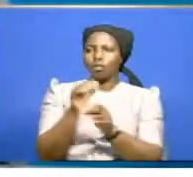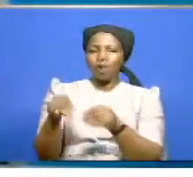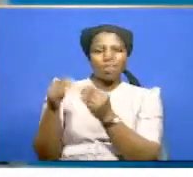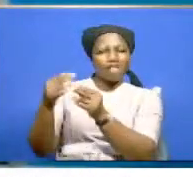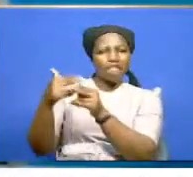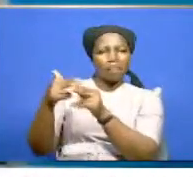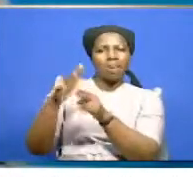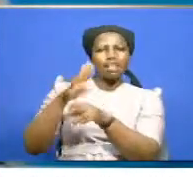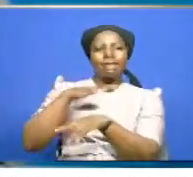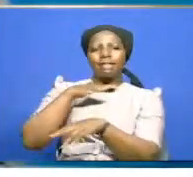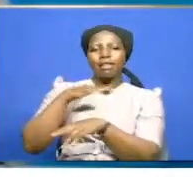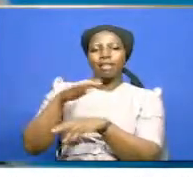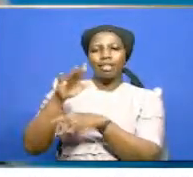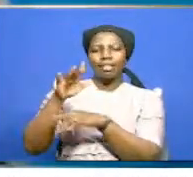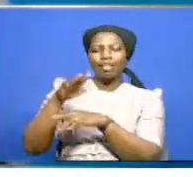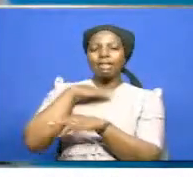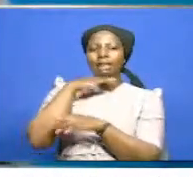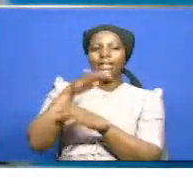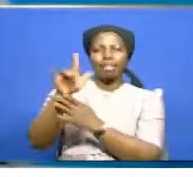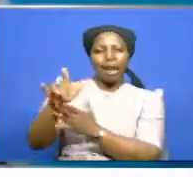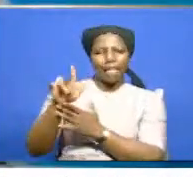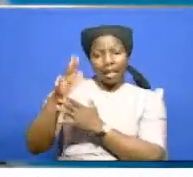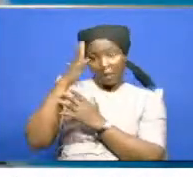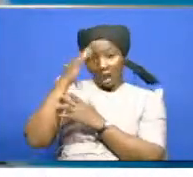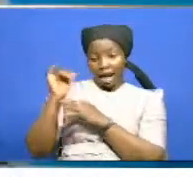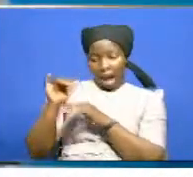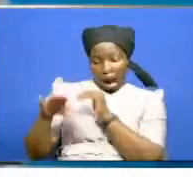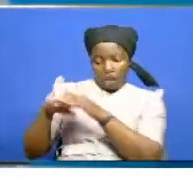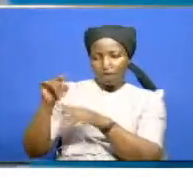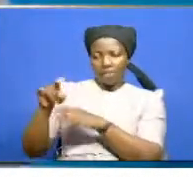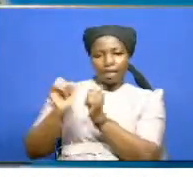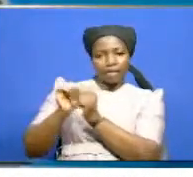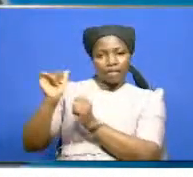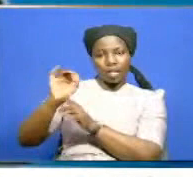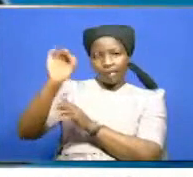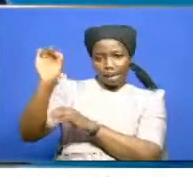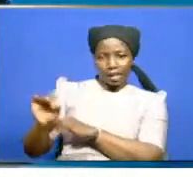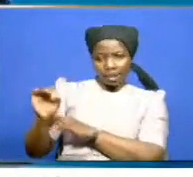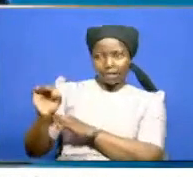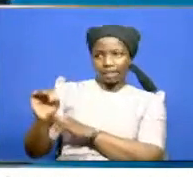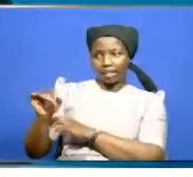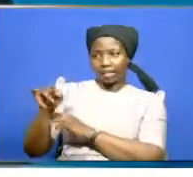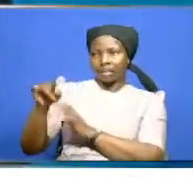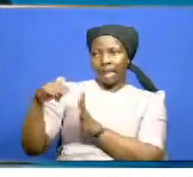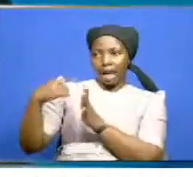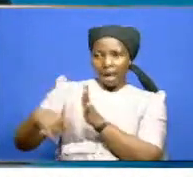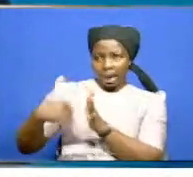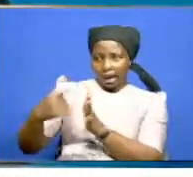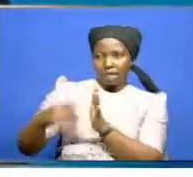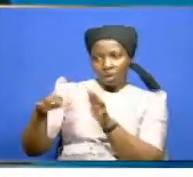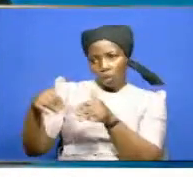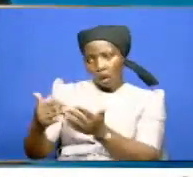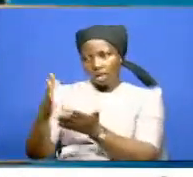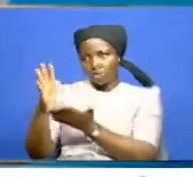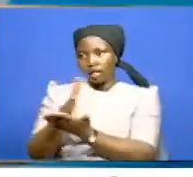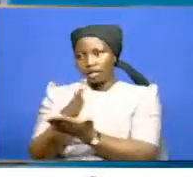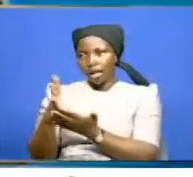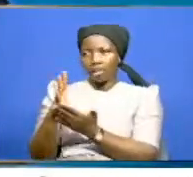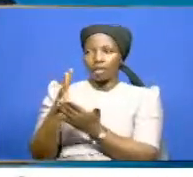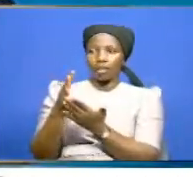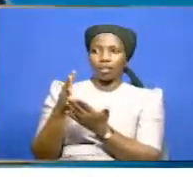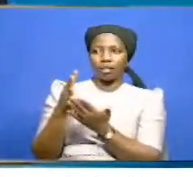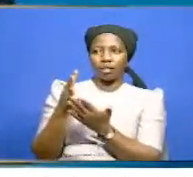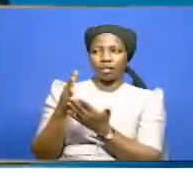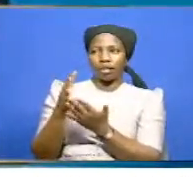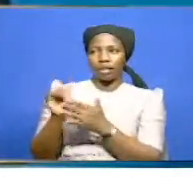debt because out of that 15%, those are the industries or the sectors. It